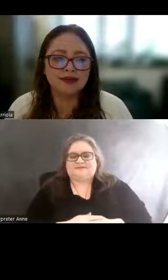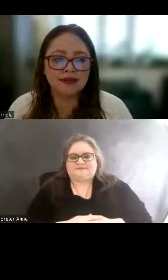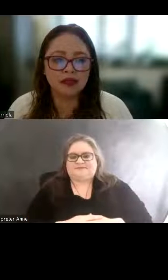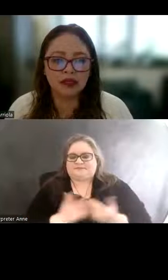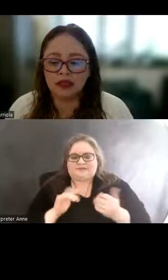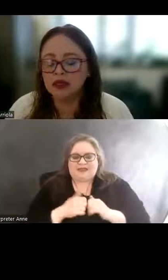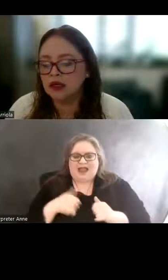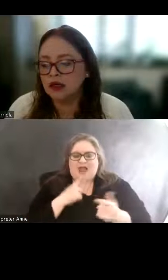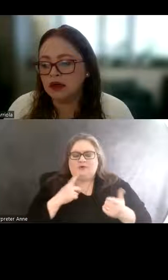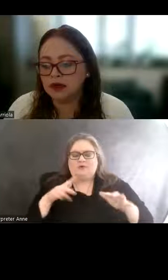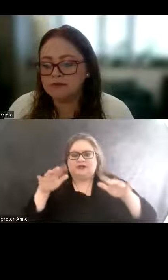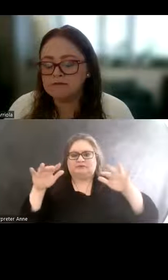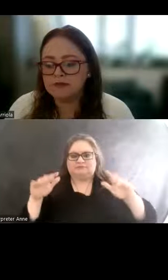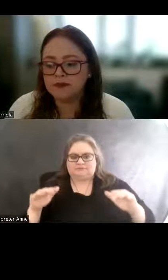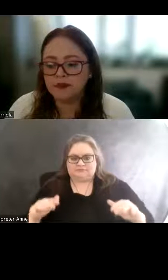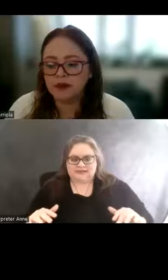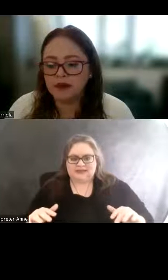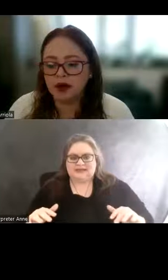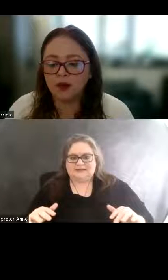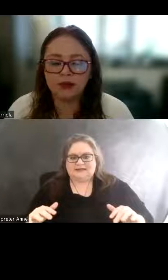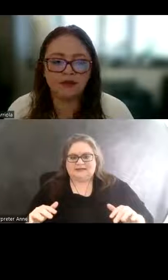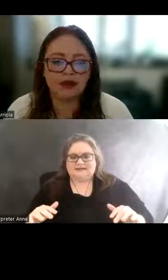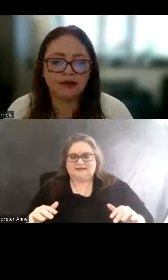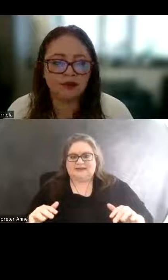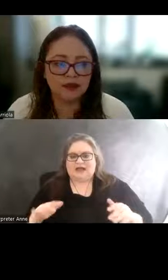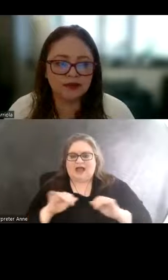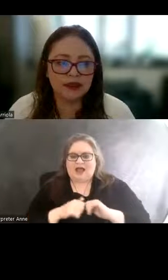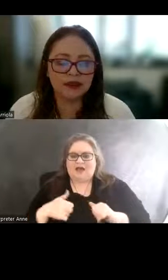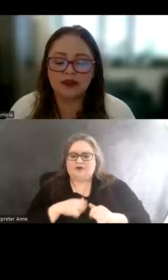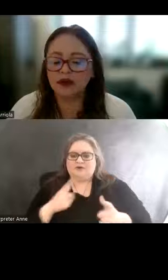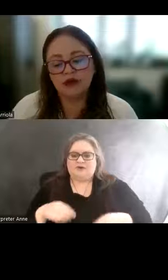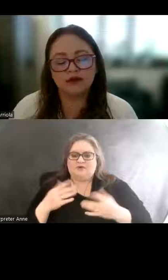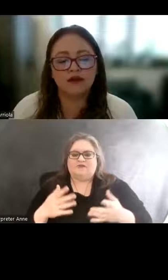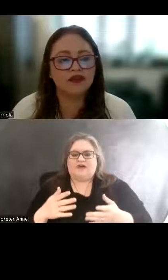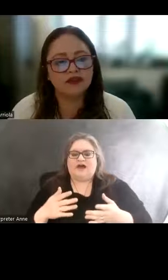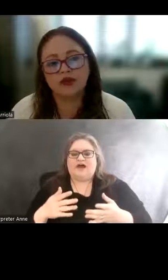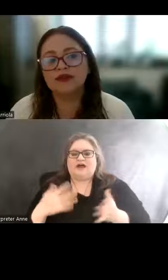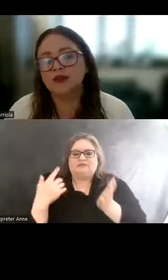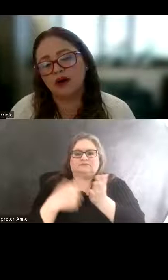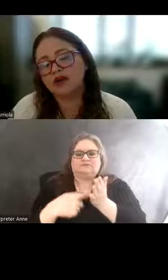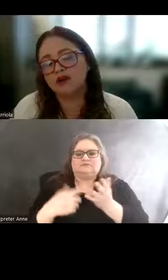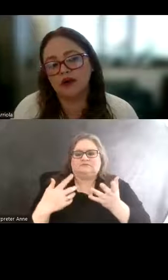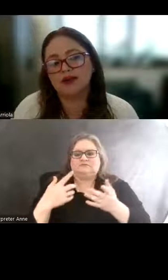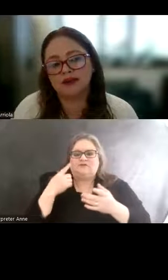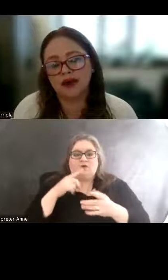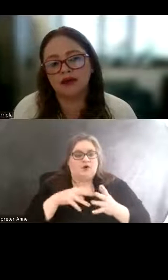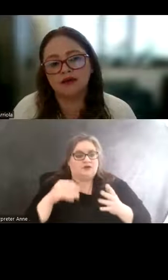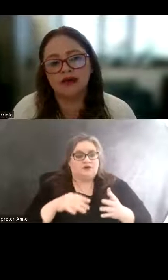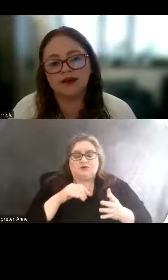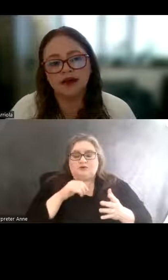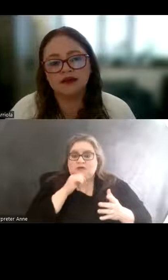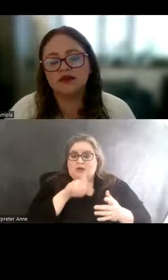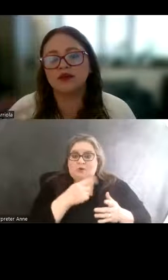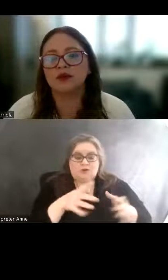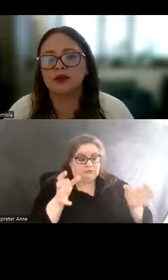we de-escalating? How are we providing debriefment, not only for our students, but also for our staff, right?